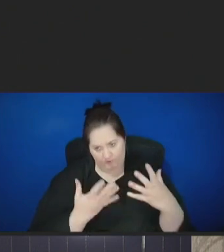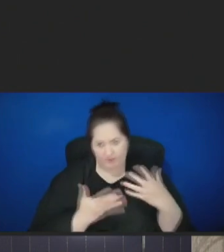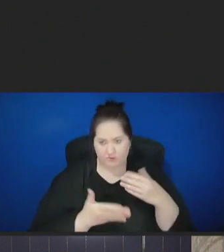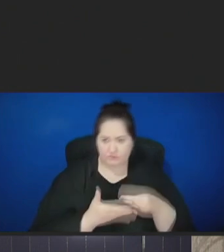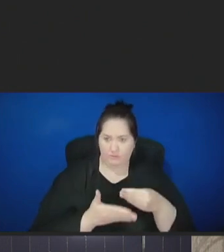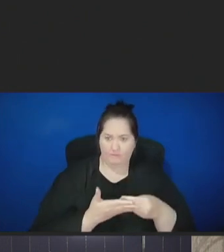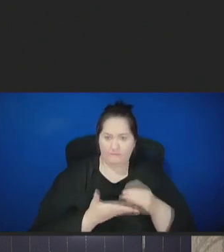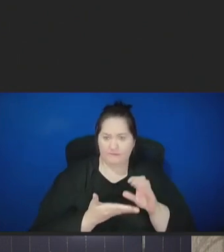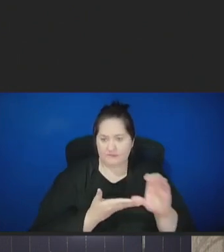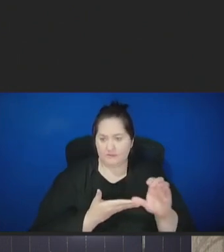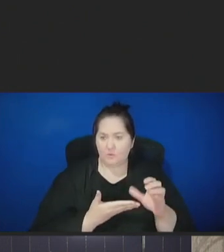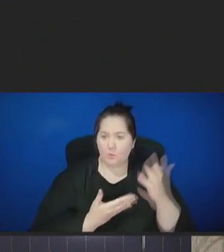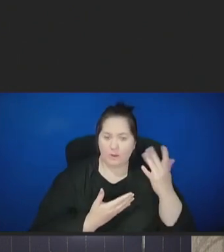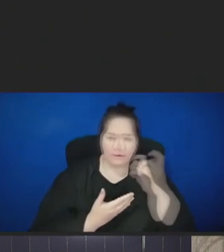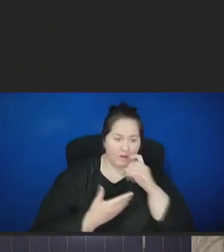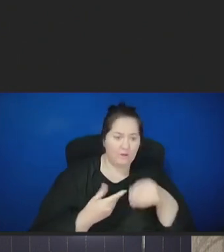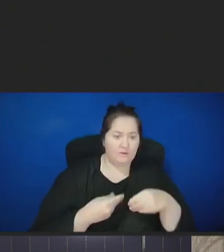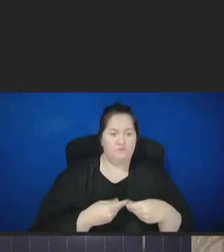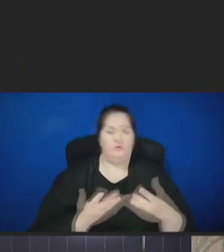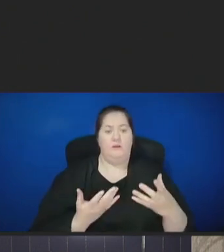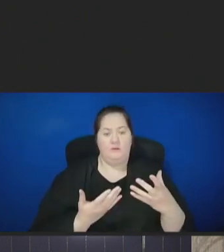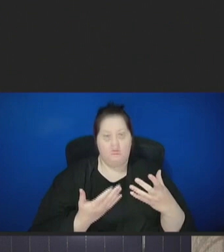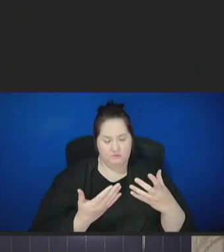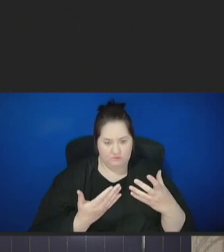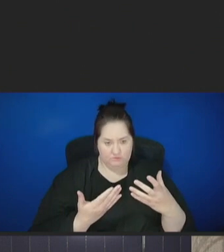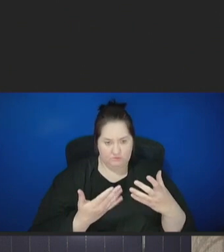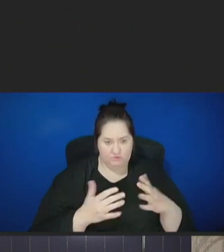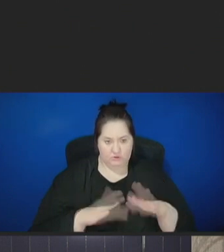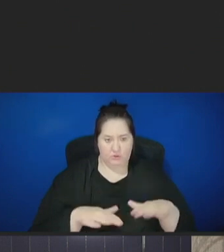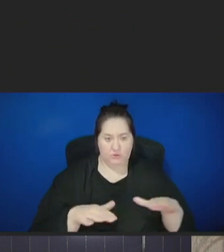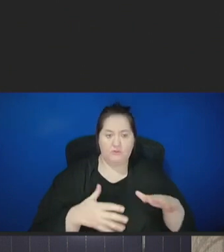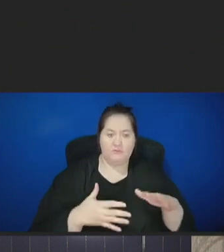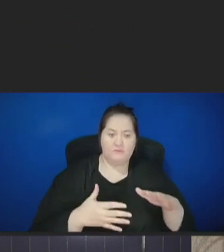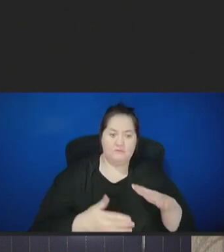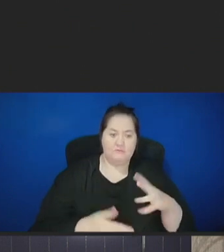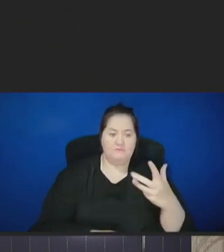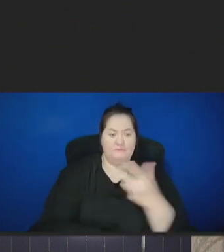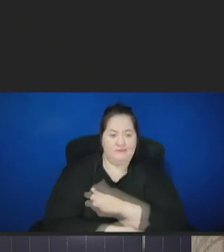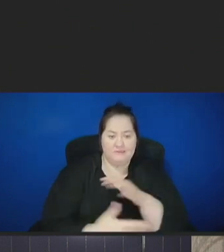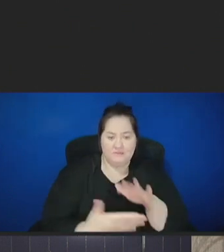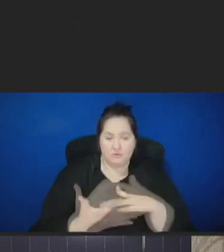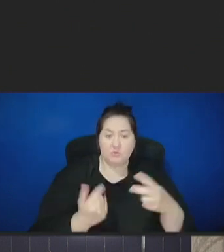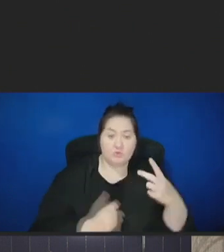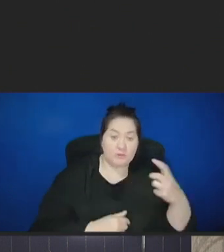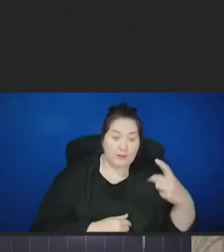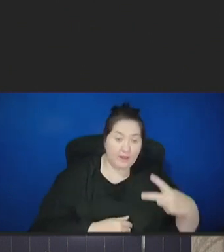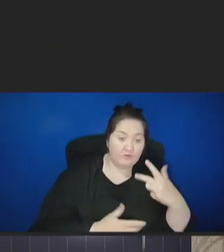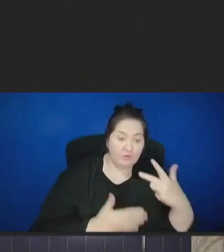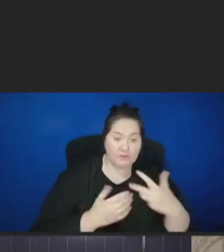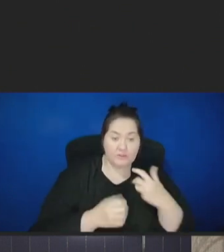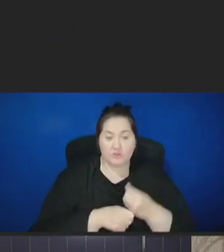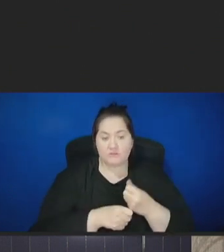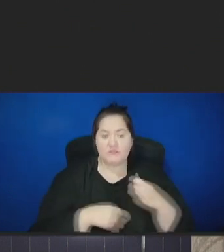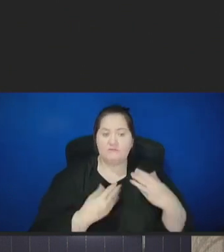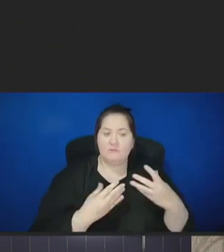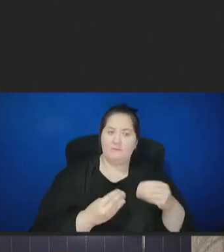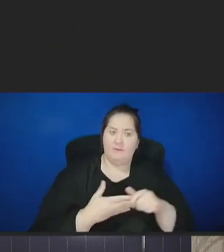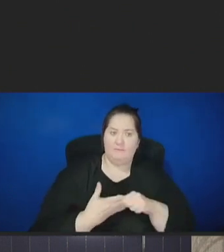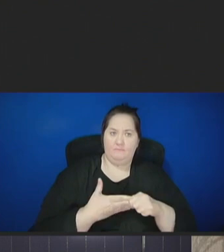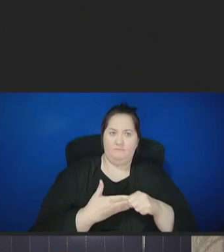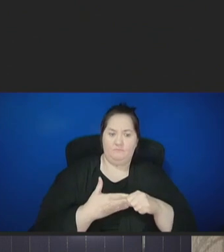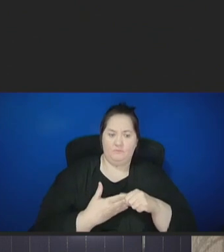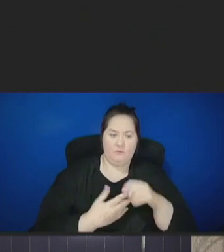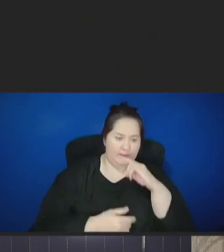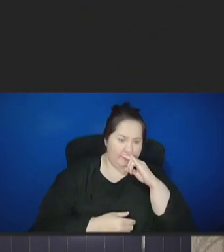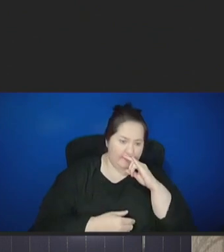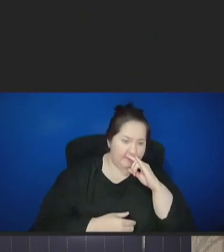compensated. Why don't we spread out the childhood vaccine schedule to maybe 2.5 years, 3 years, give them a little leeway. So a kid that